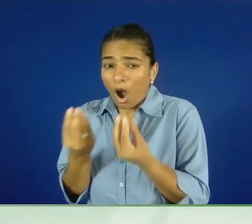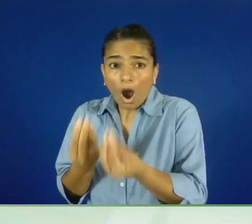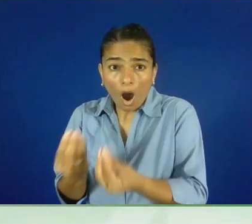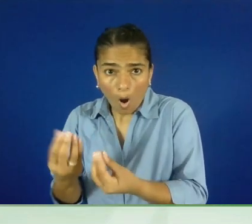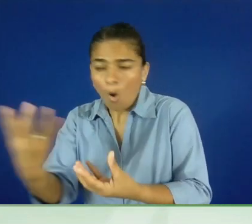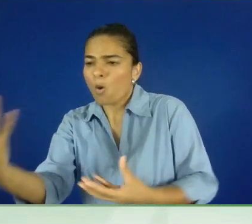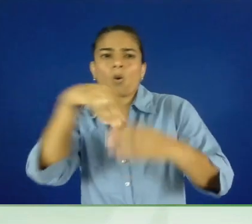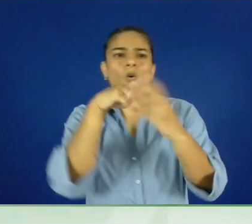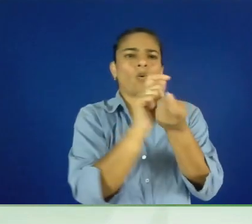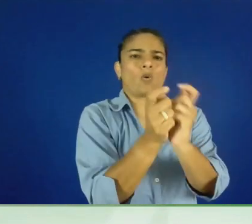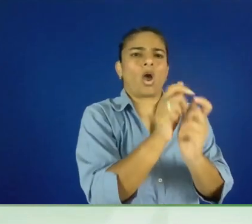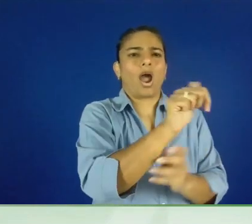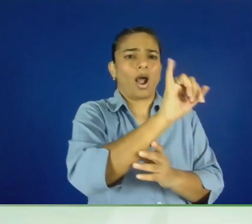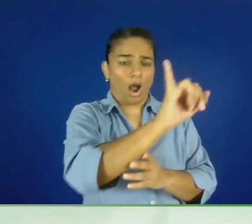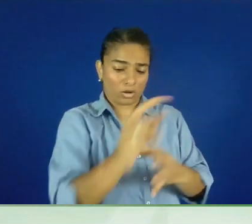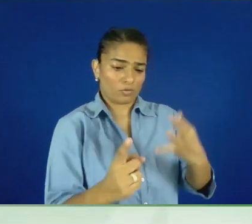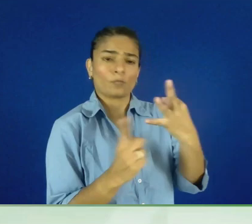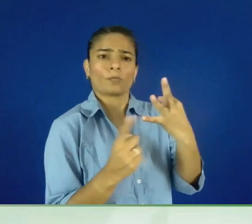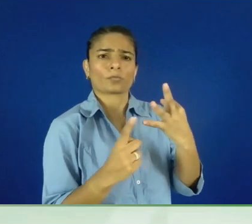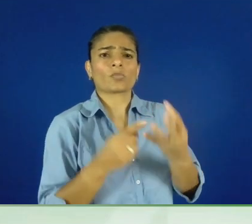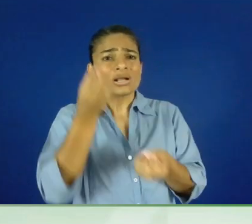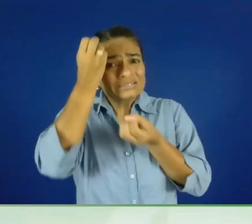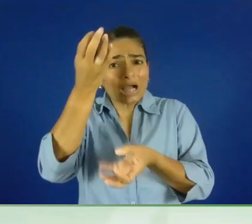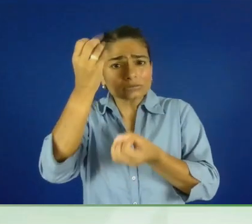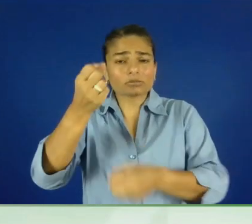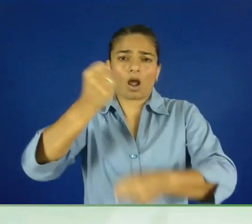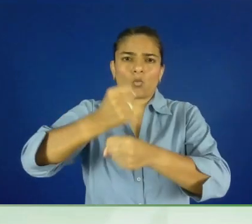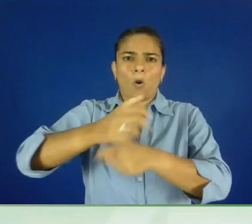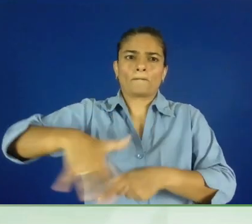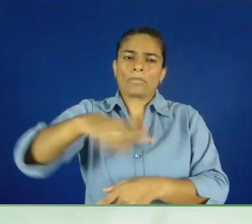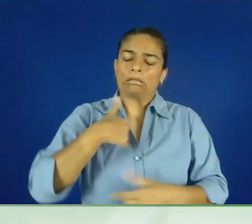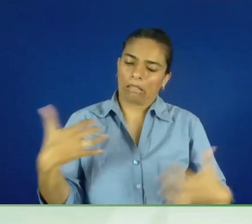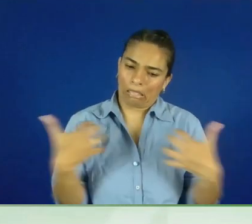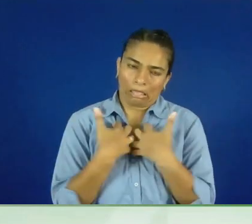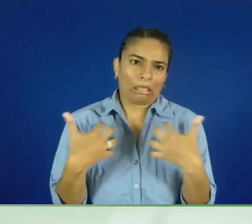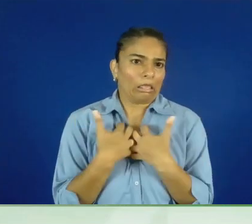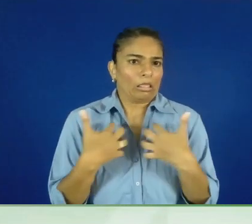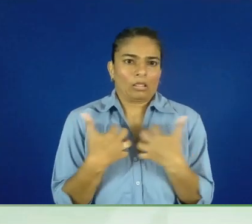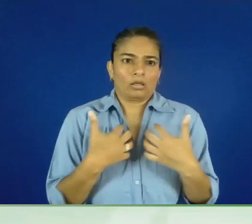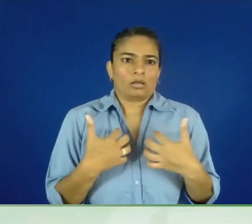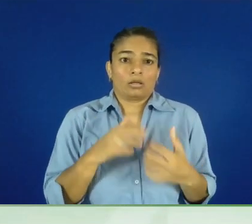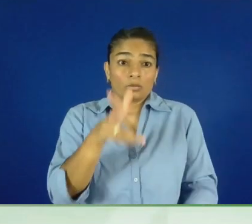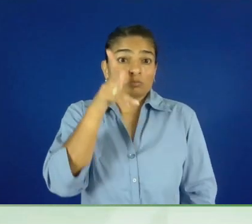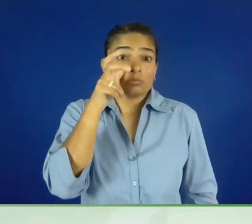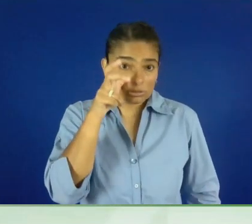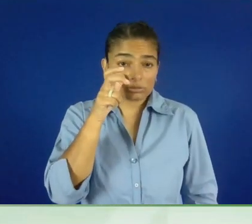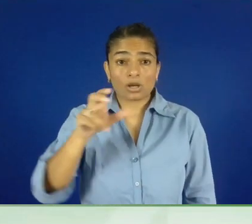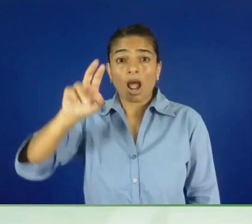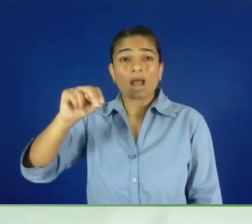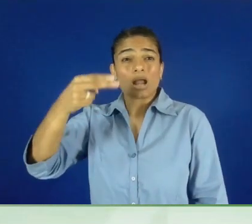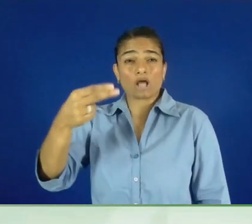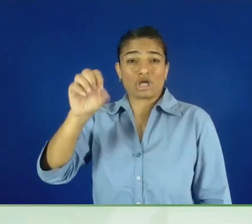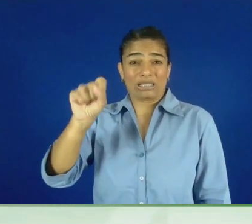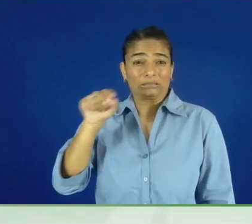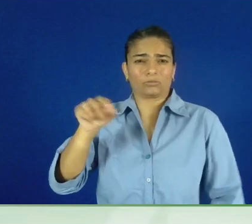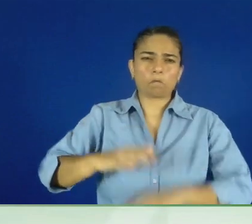million employees, did a survey. 4.1% said, yes, I have a disability. 21% and change said they had a health